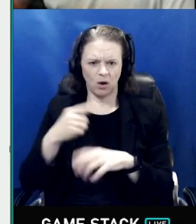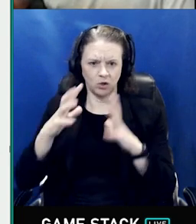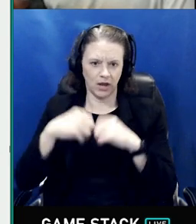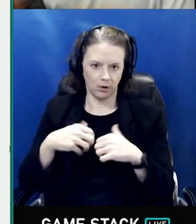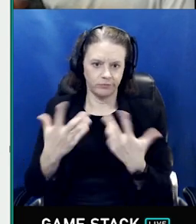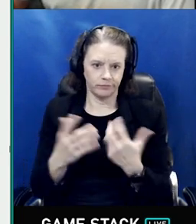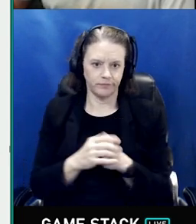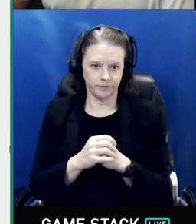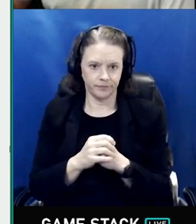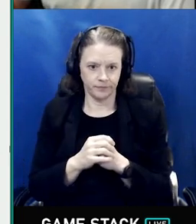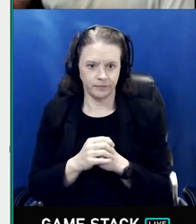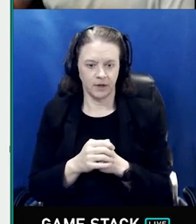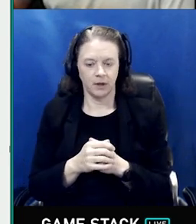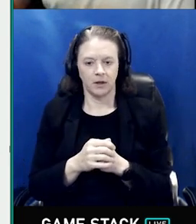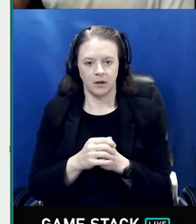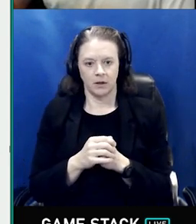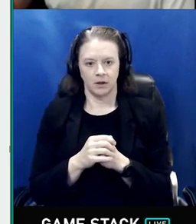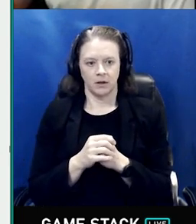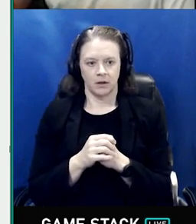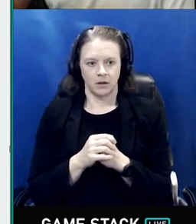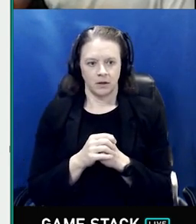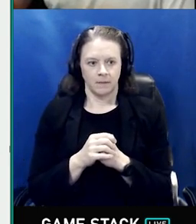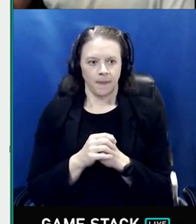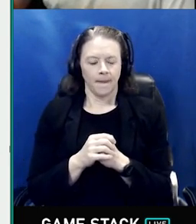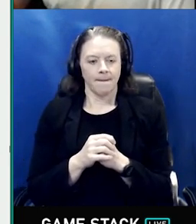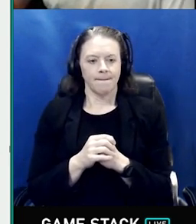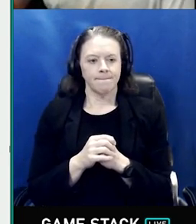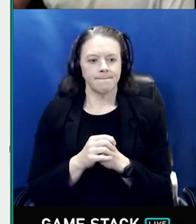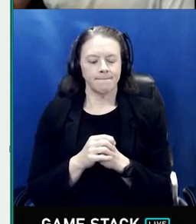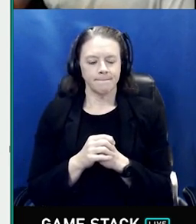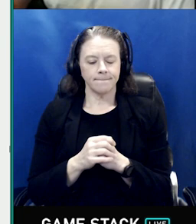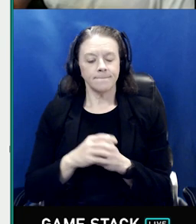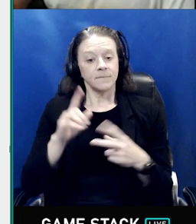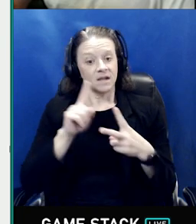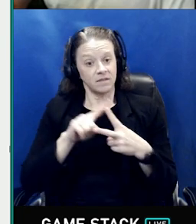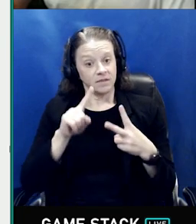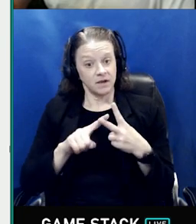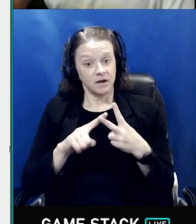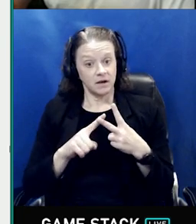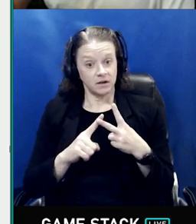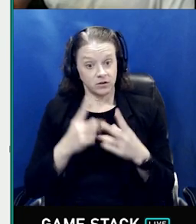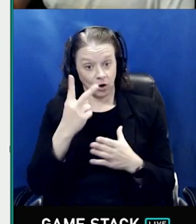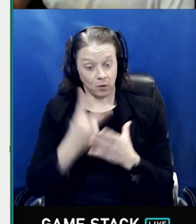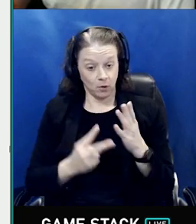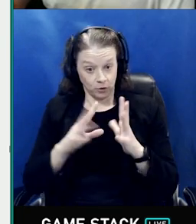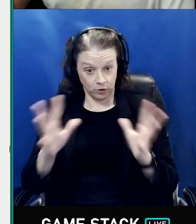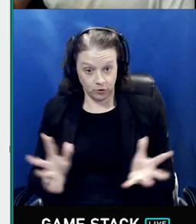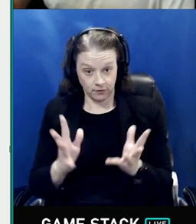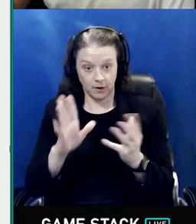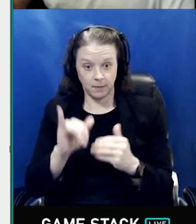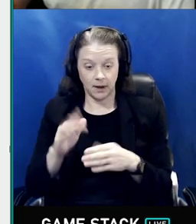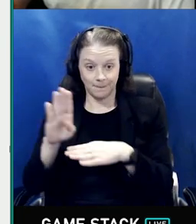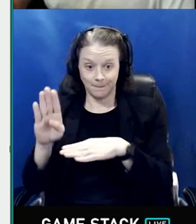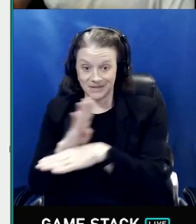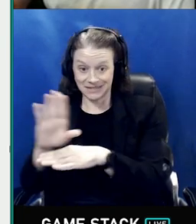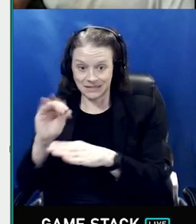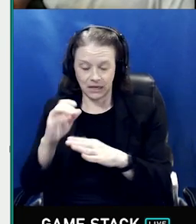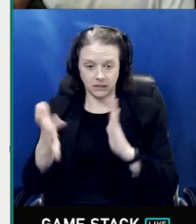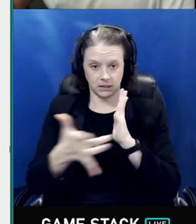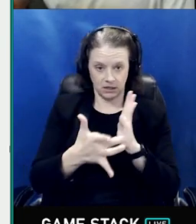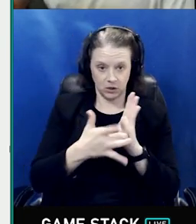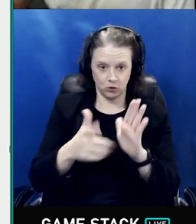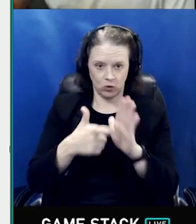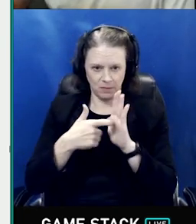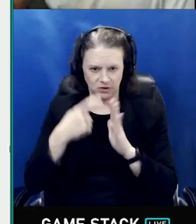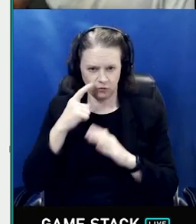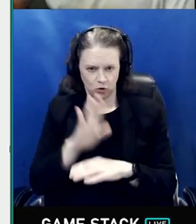lose data, and RTO is how long are you down for. And these are both driven by business and technical requirements for your game.